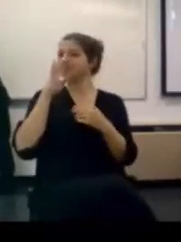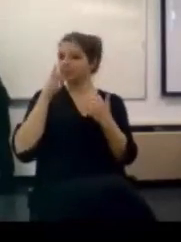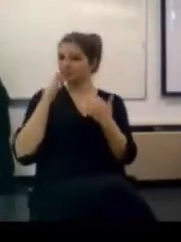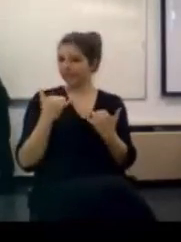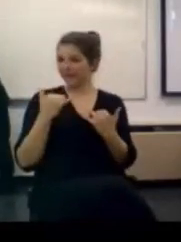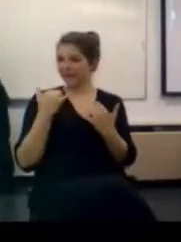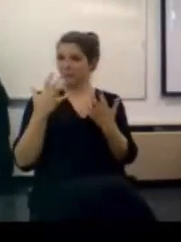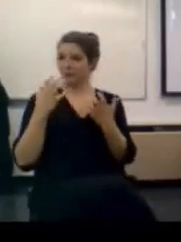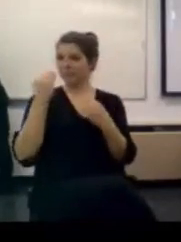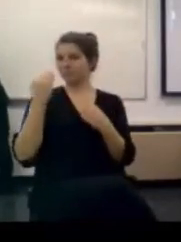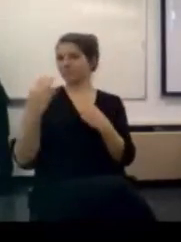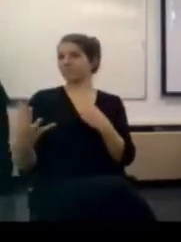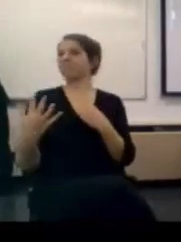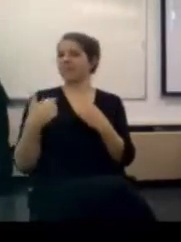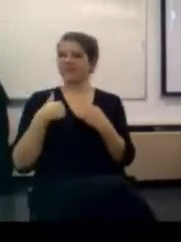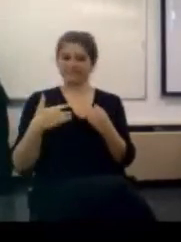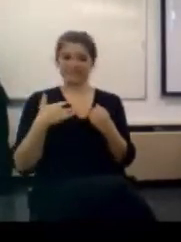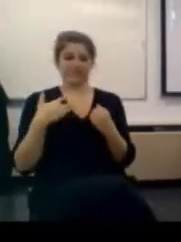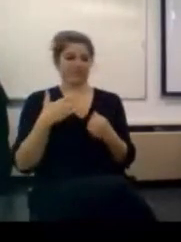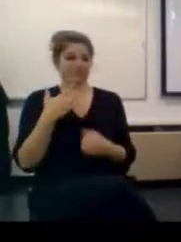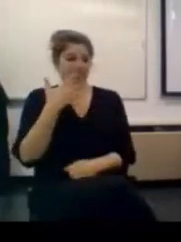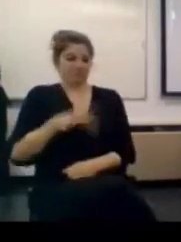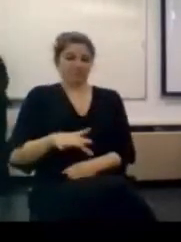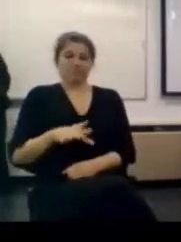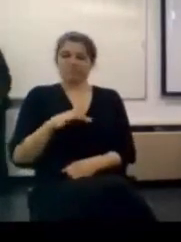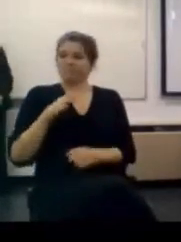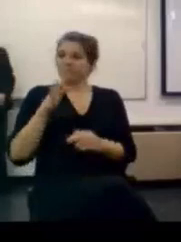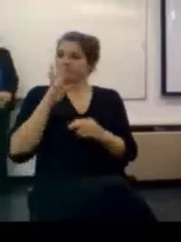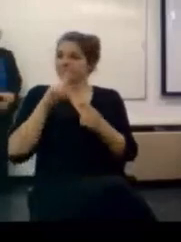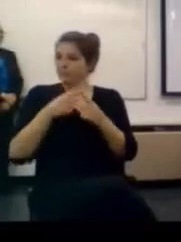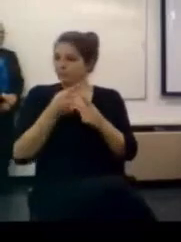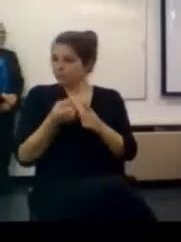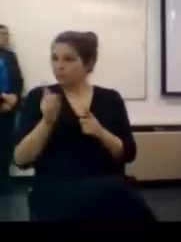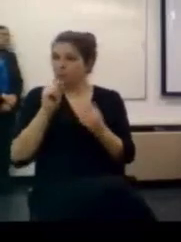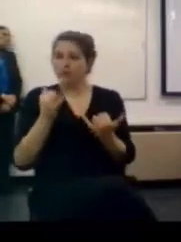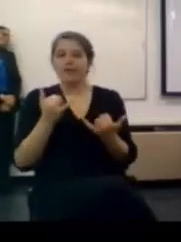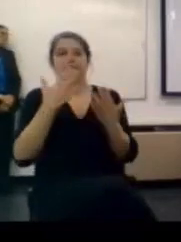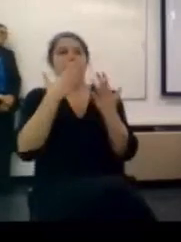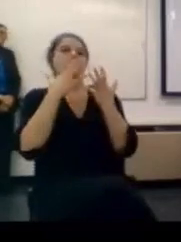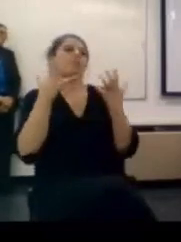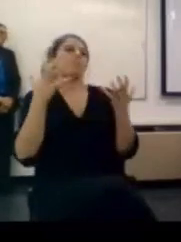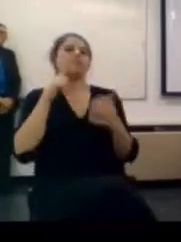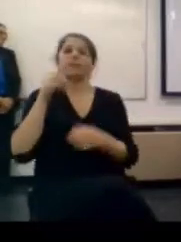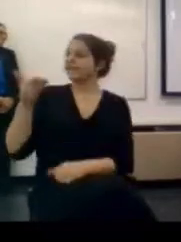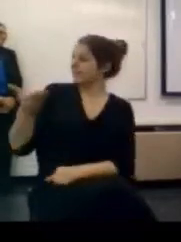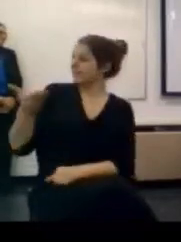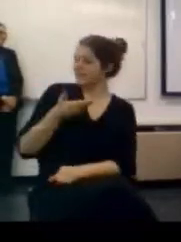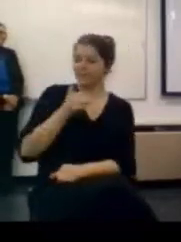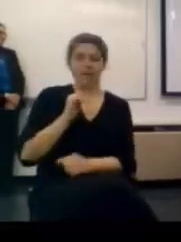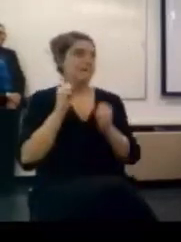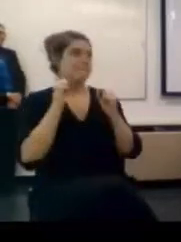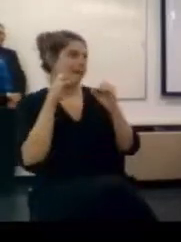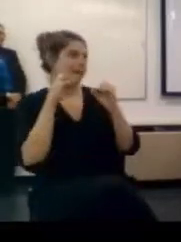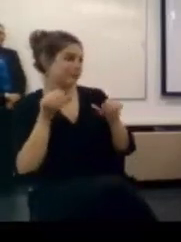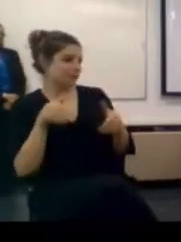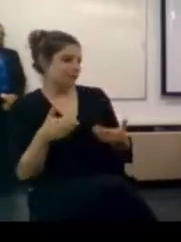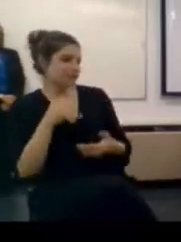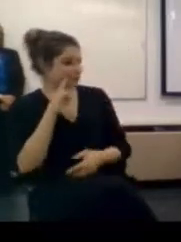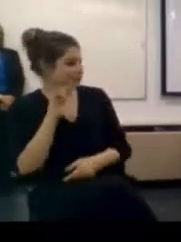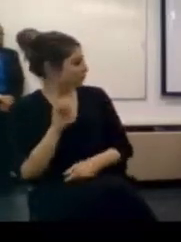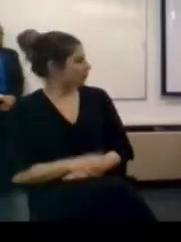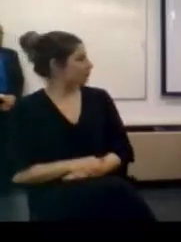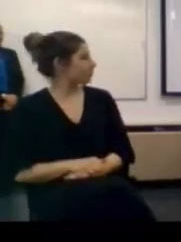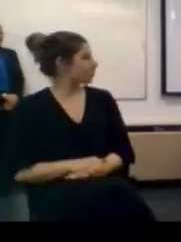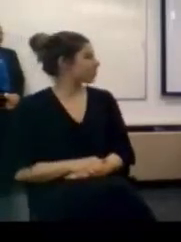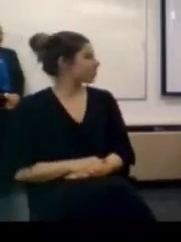to have been asked to speak today, and I just really want to let you know that I feel a privilege to be speaking to you all. So thank you so much for the invitation, and thank you for